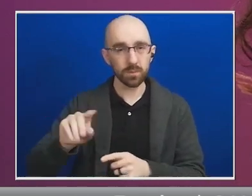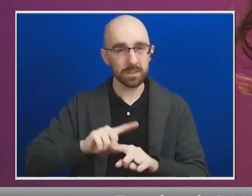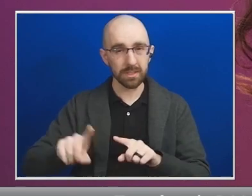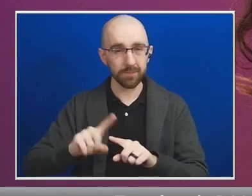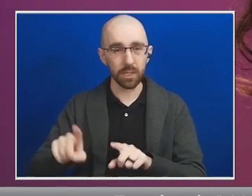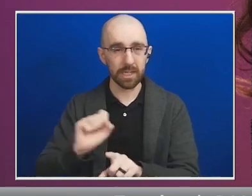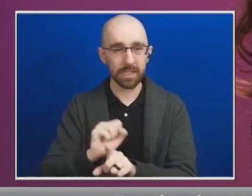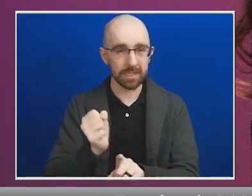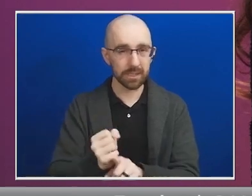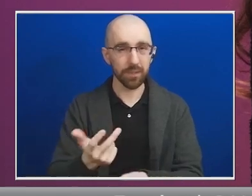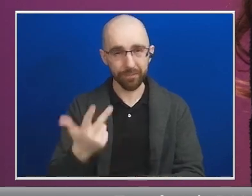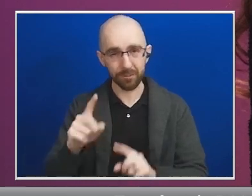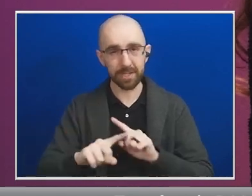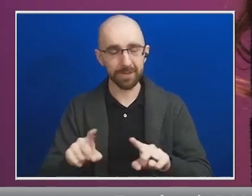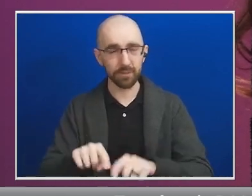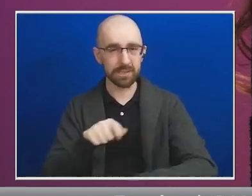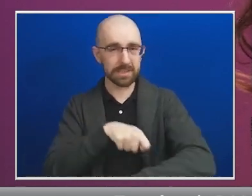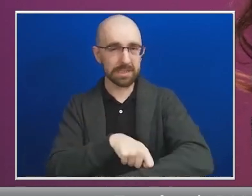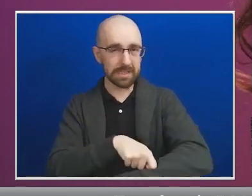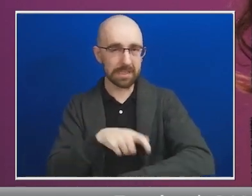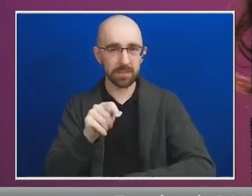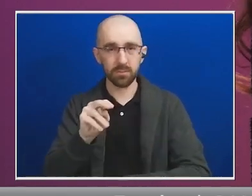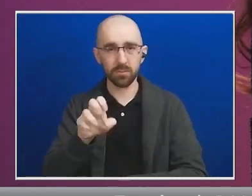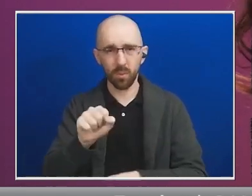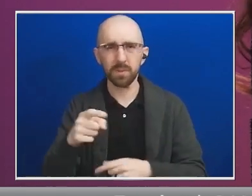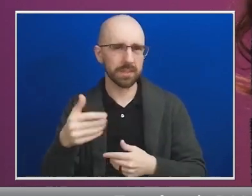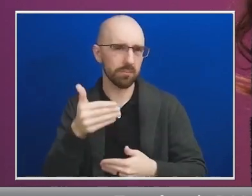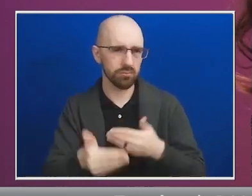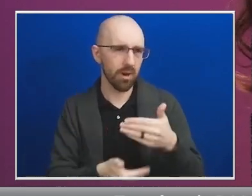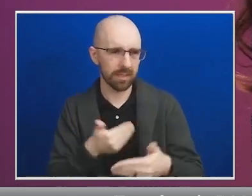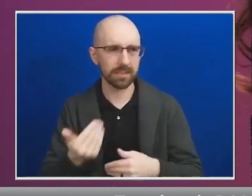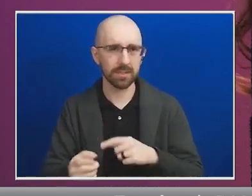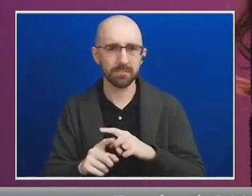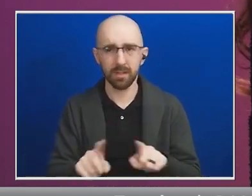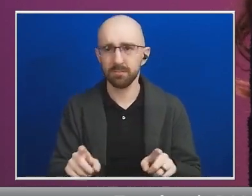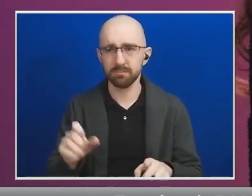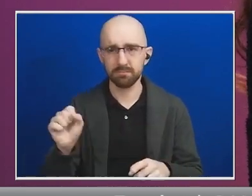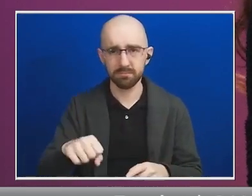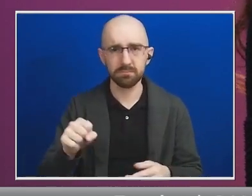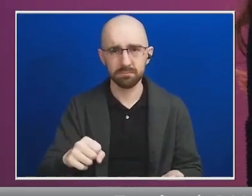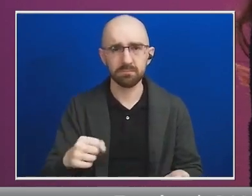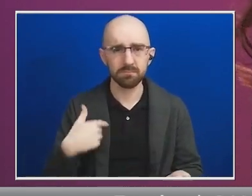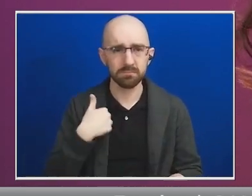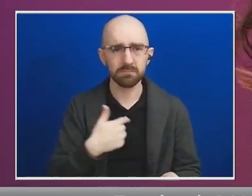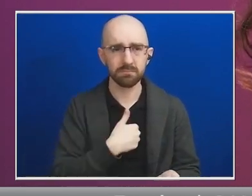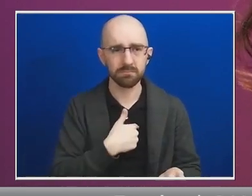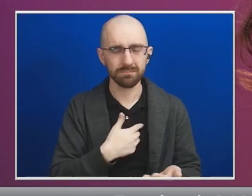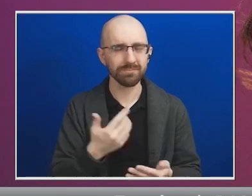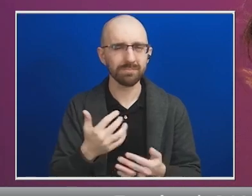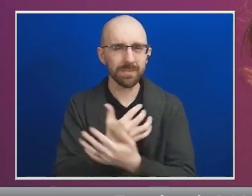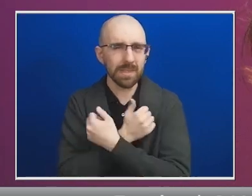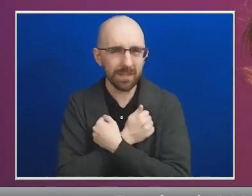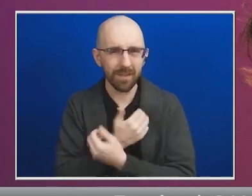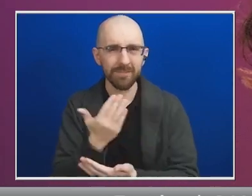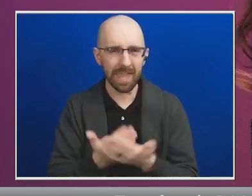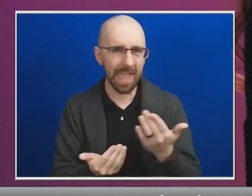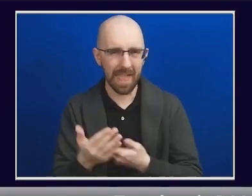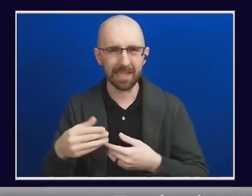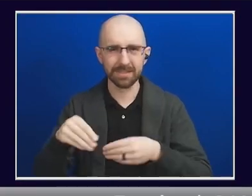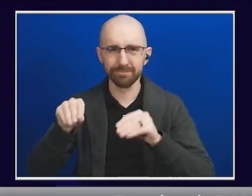tones. It's a little bit of a process. Cool. But so yeah, we loving hands make them. I love that.